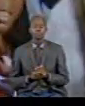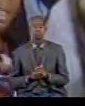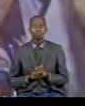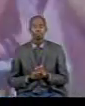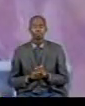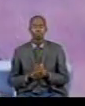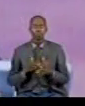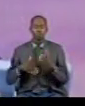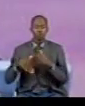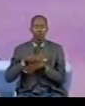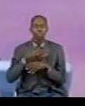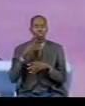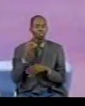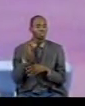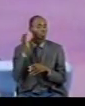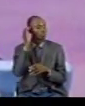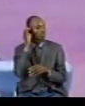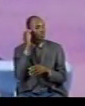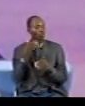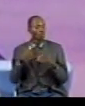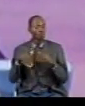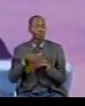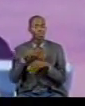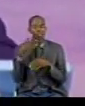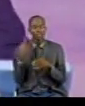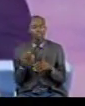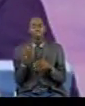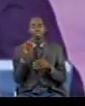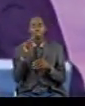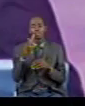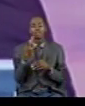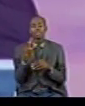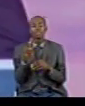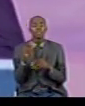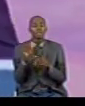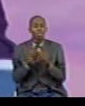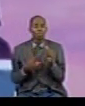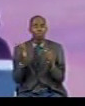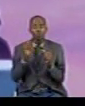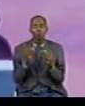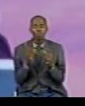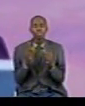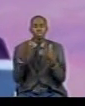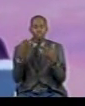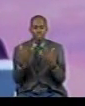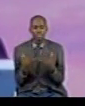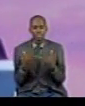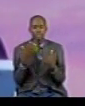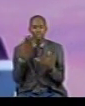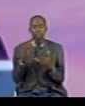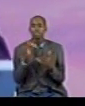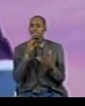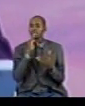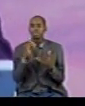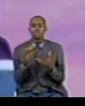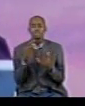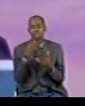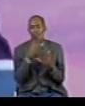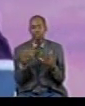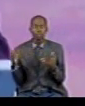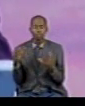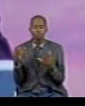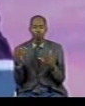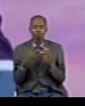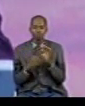radio, over the television, online, everywhere now, manifestation of power. Manifestation of healing, manifestation